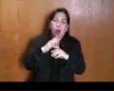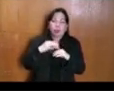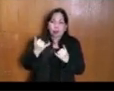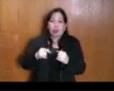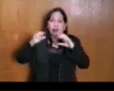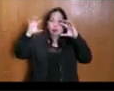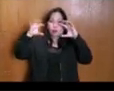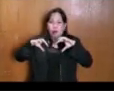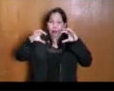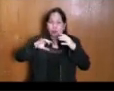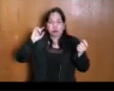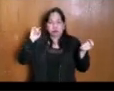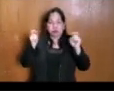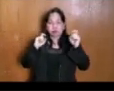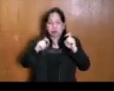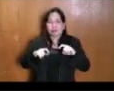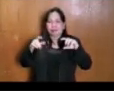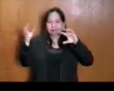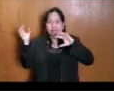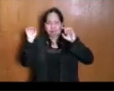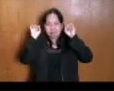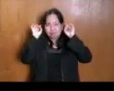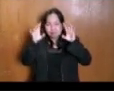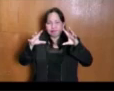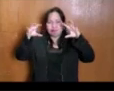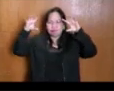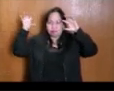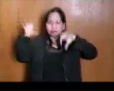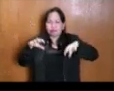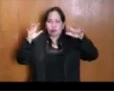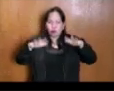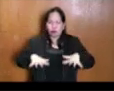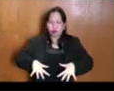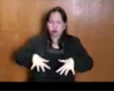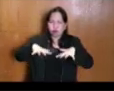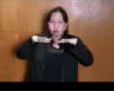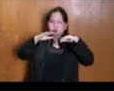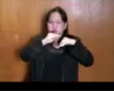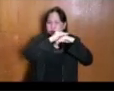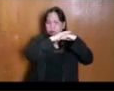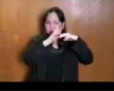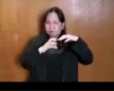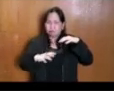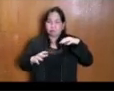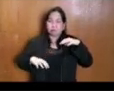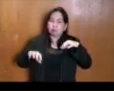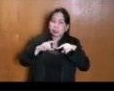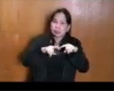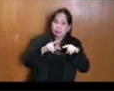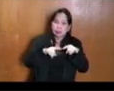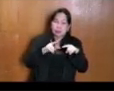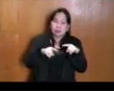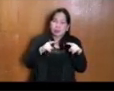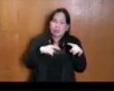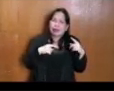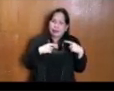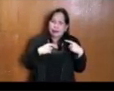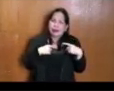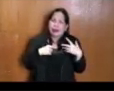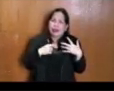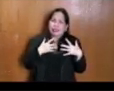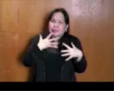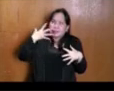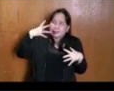events like catastrophic typhoons, severe floods, landslides, also extreme heat